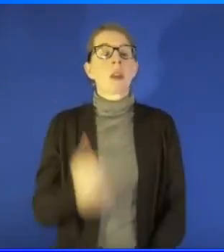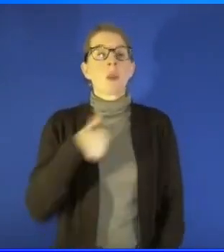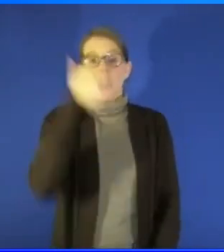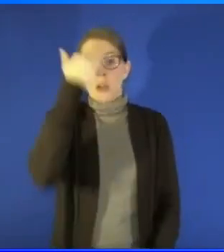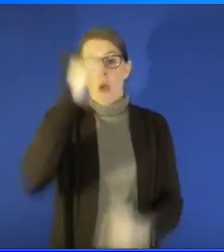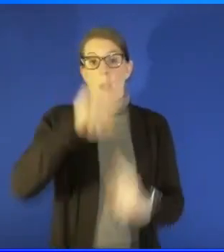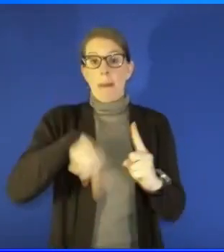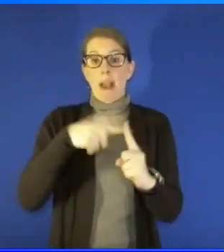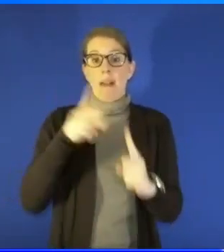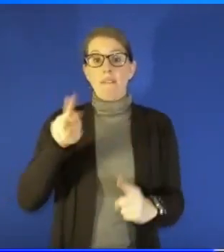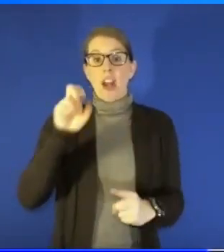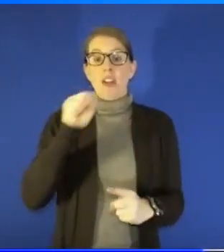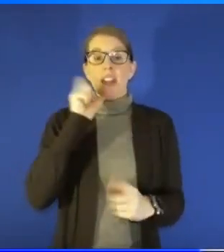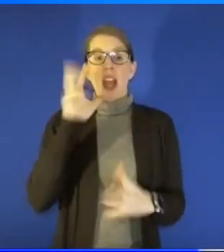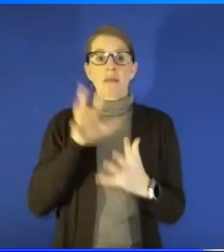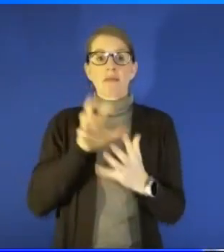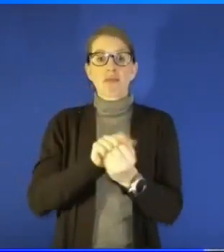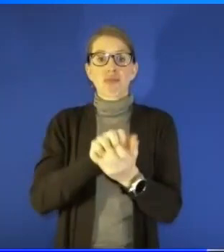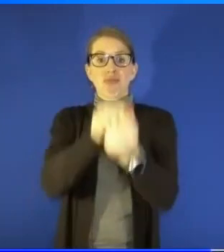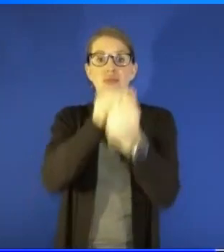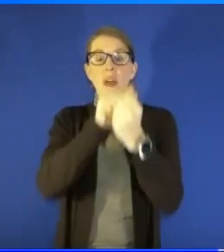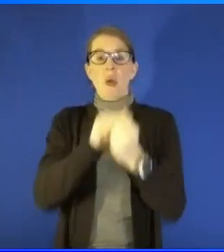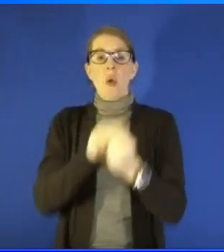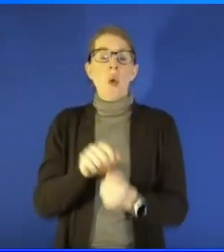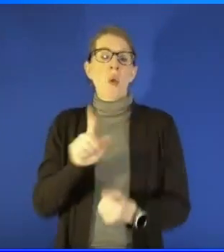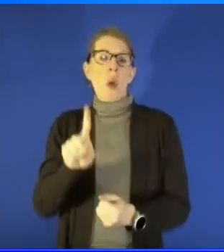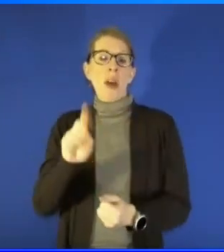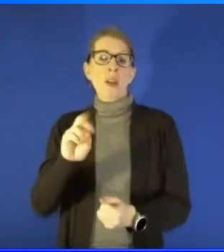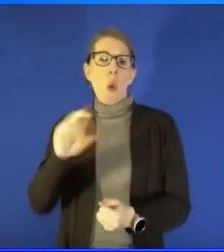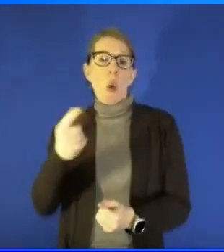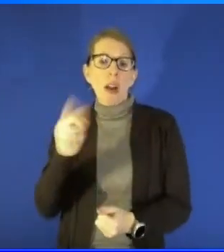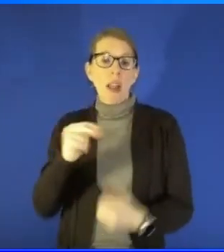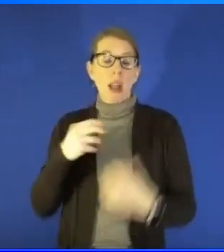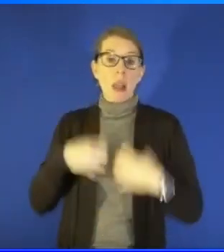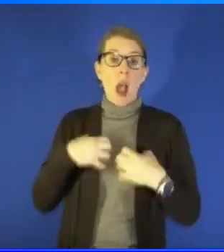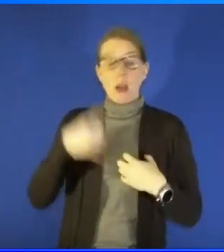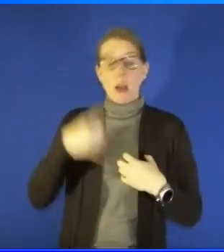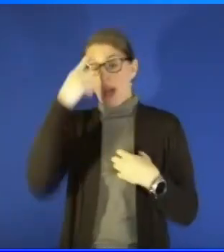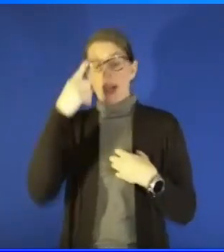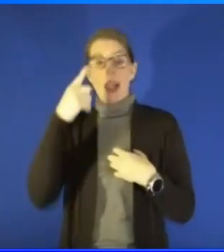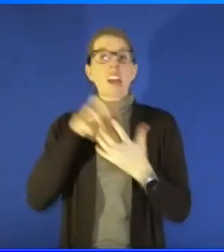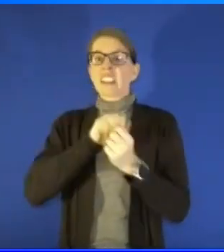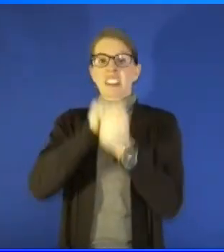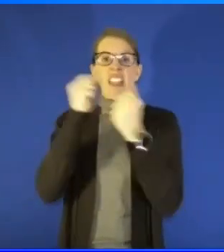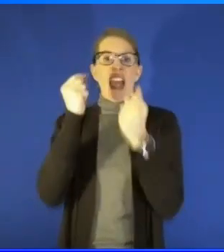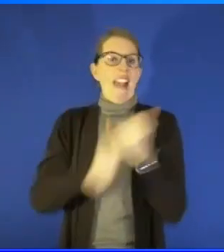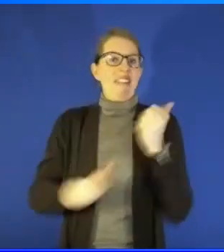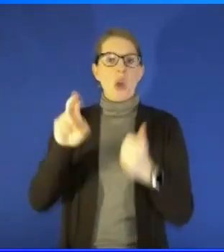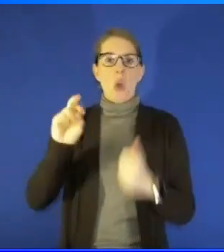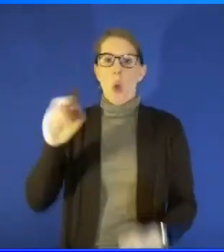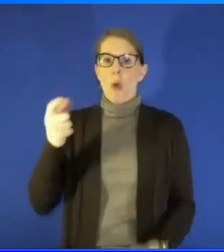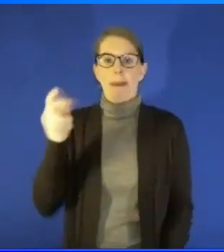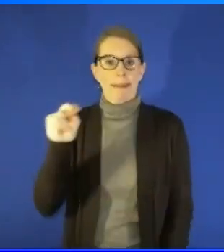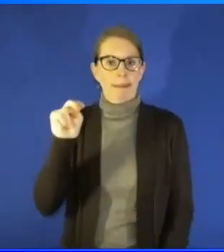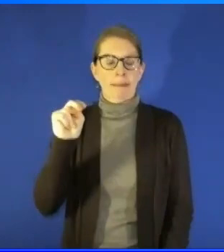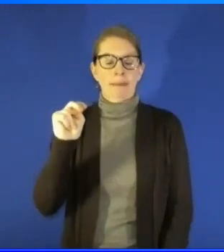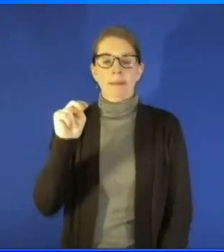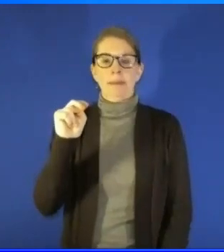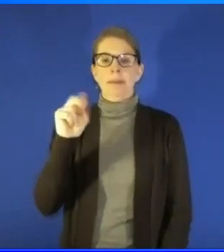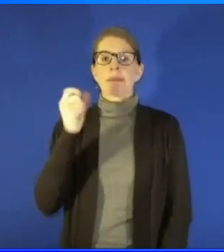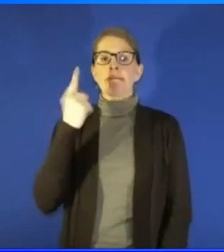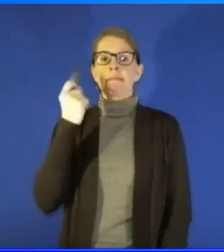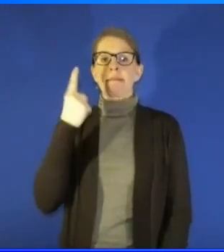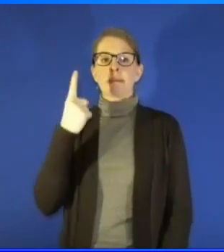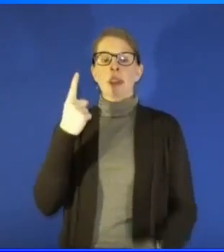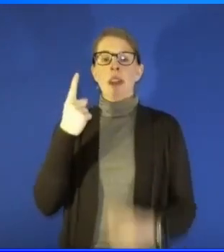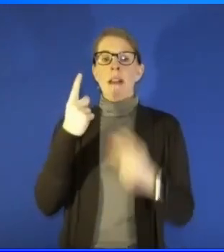doesn't attack just one organ. It doesn't attack just your lungs or your brain. It attacks every organ. And in fact, when autopsy studies have